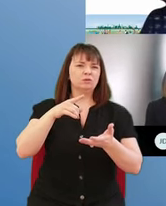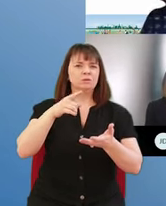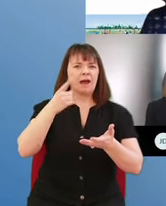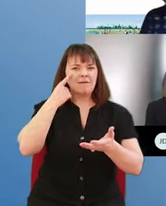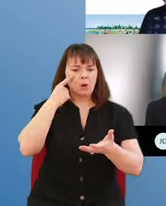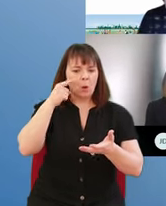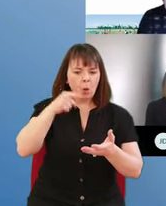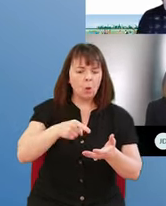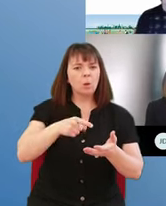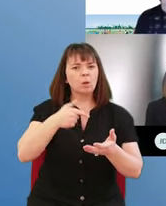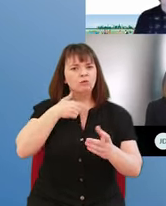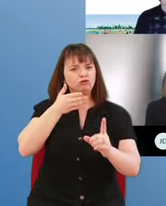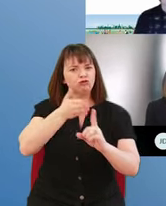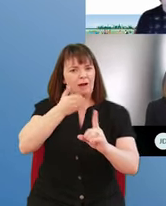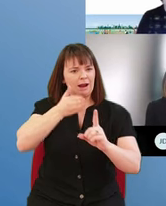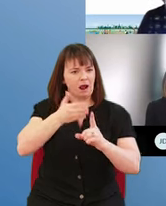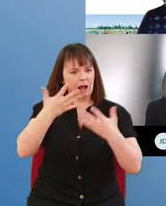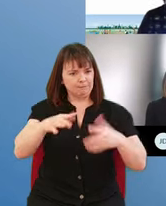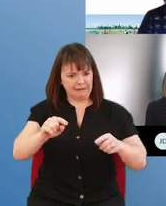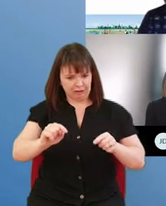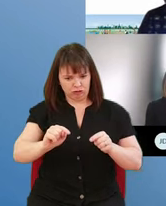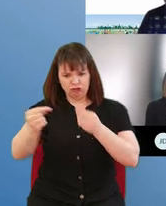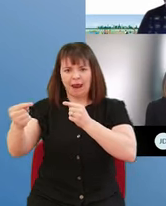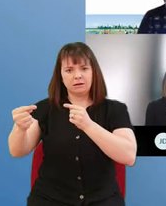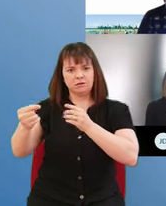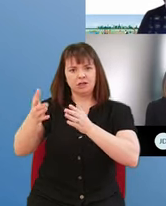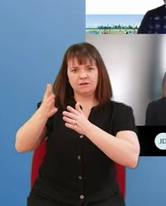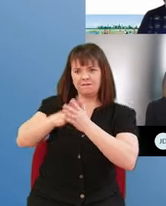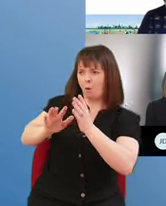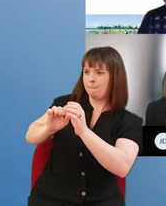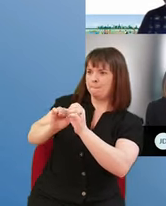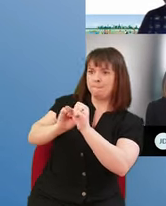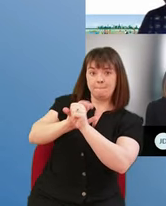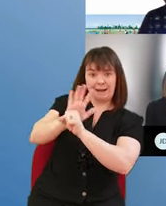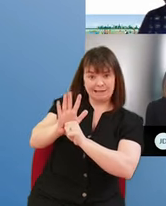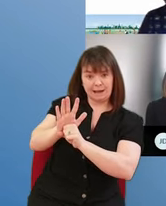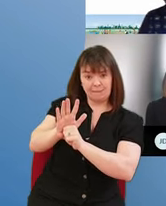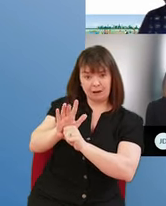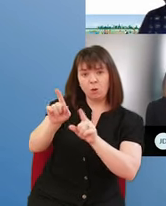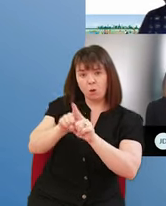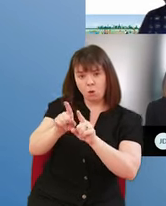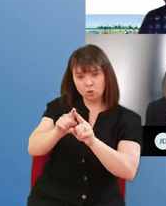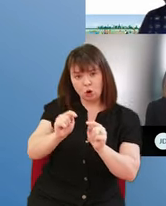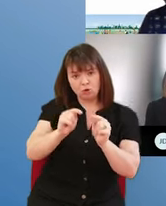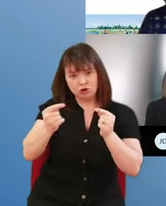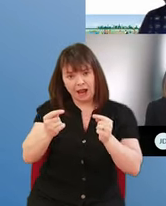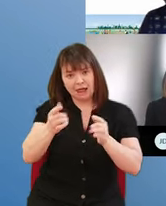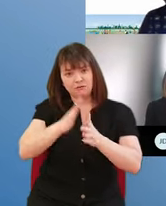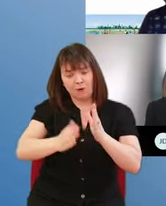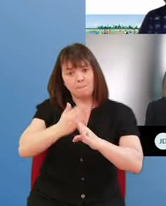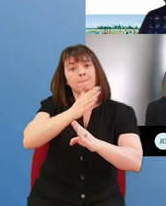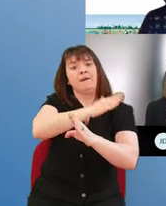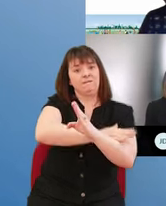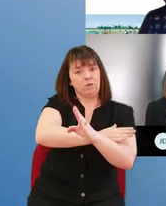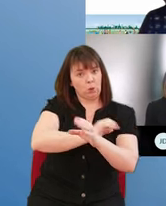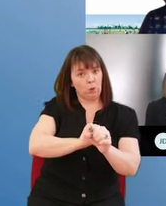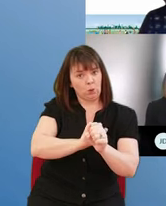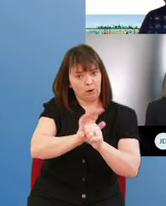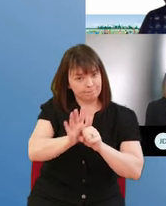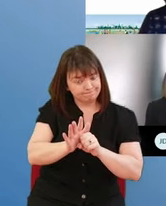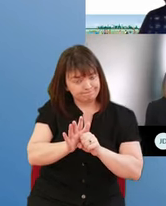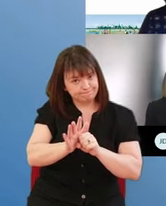combination of practices, those that were most impacted as a consequence of the pandemic, but also those that looked as if they were likely to